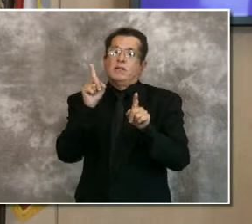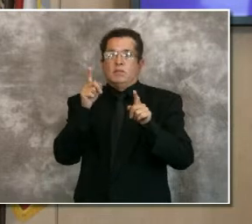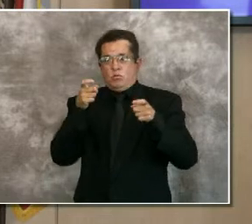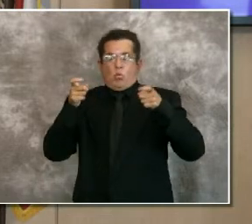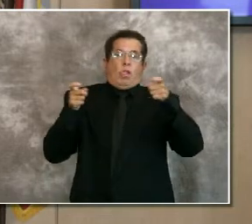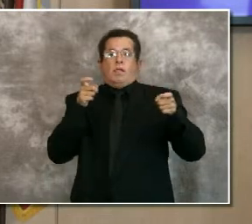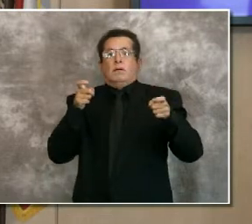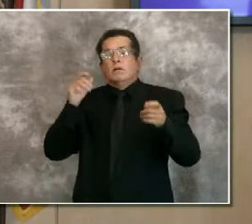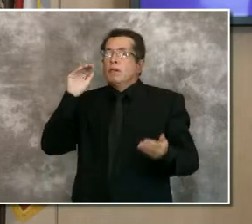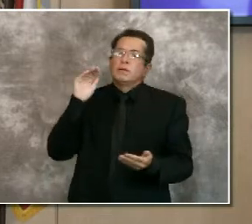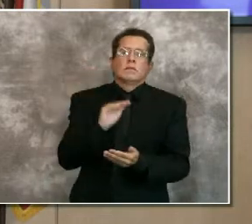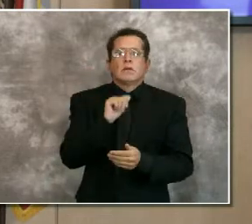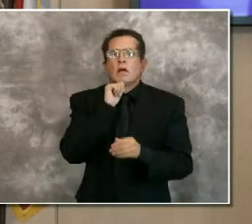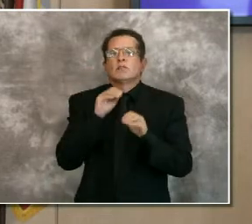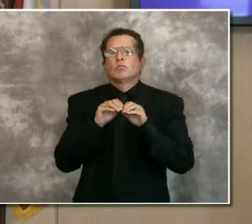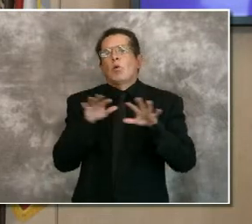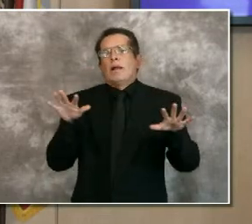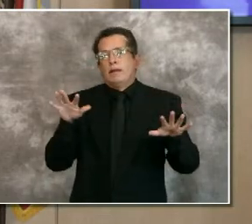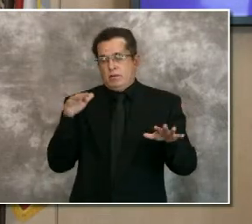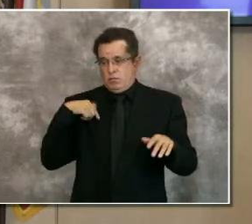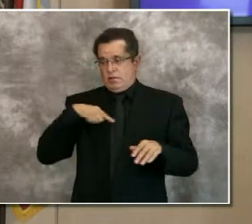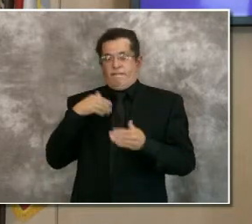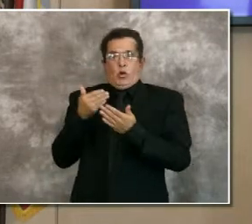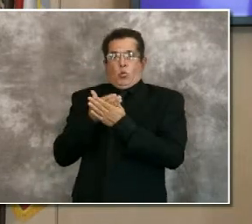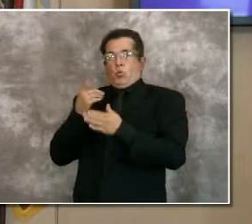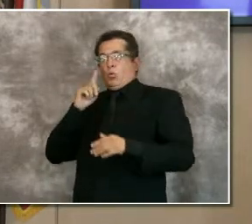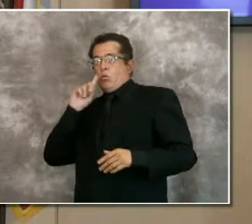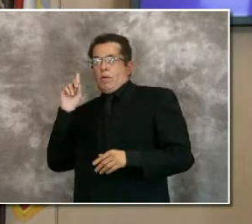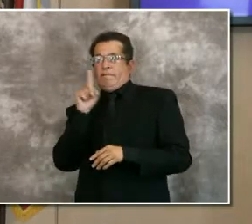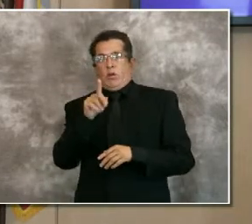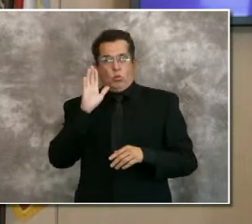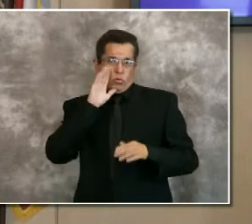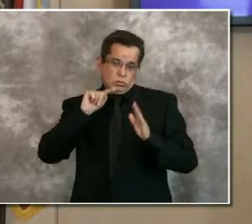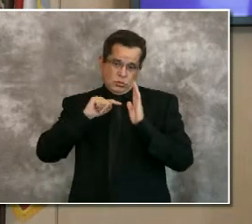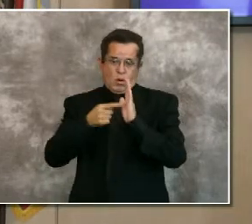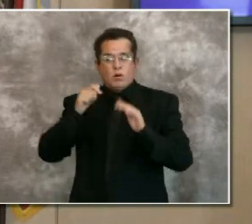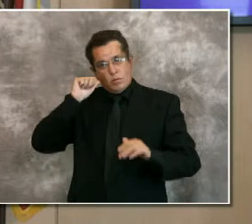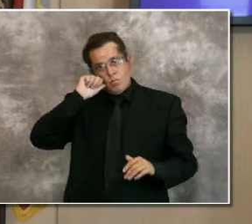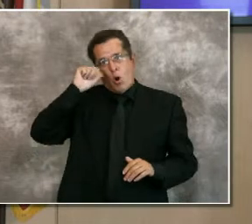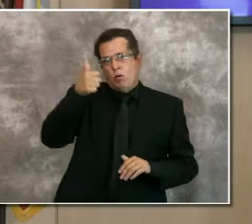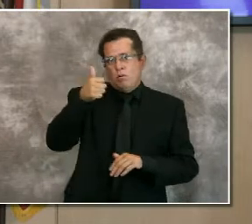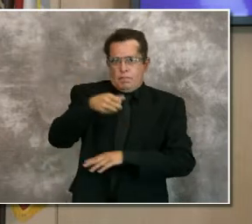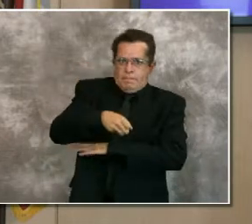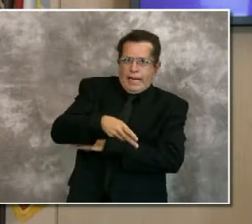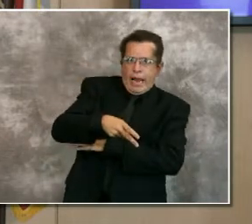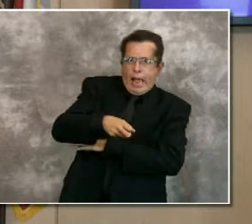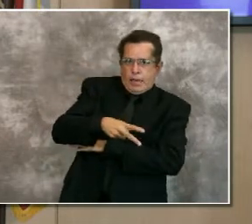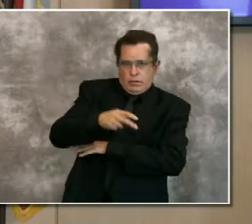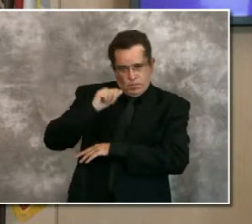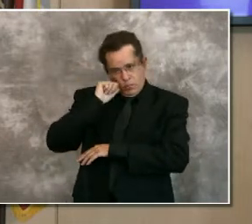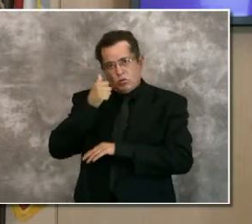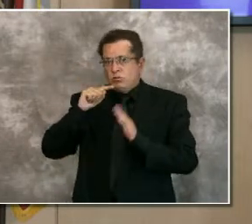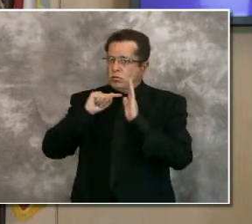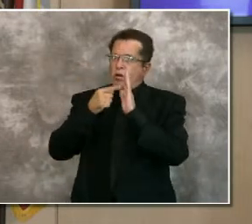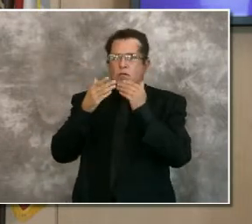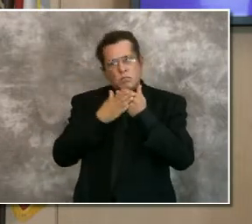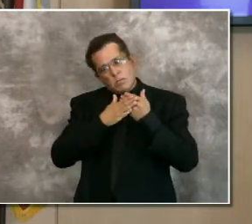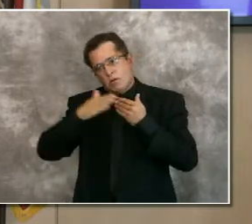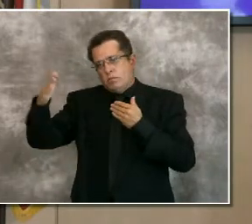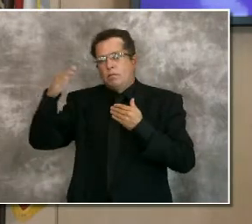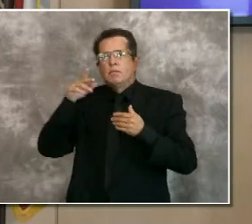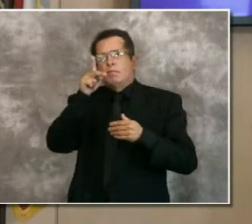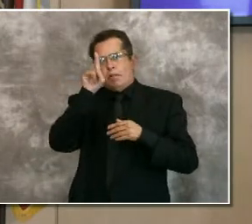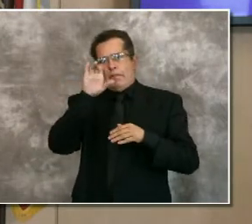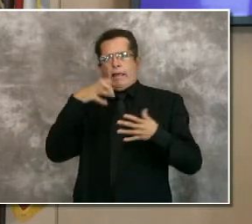the situation. These directives will take effect tomorrow at midnight and will be placed in our public